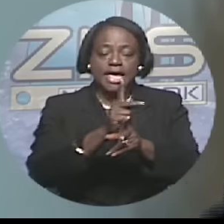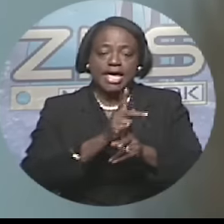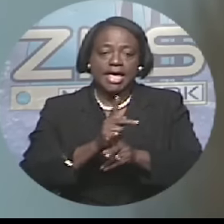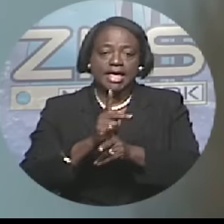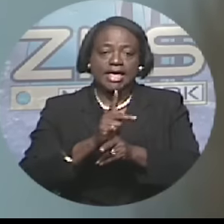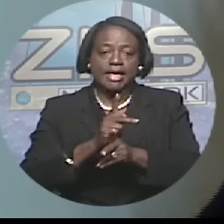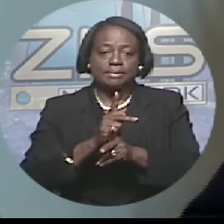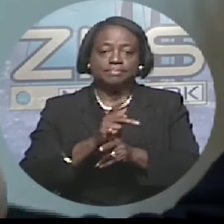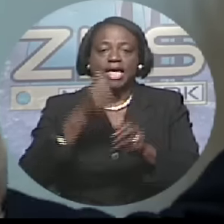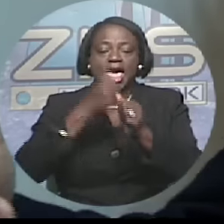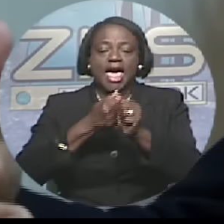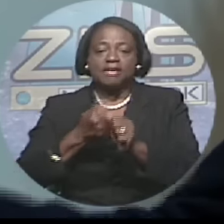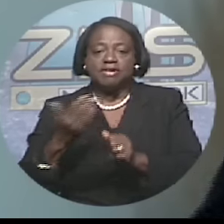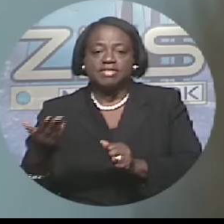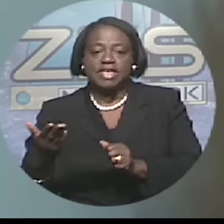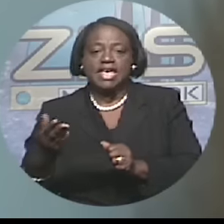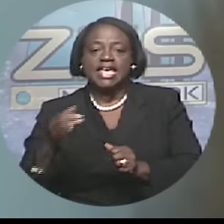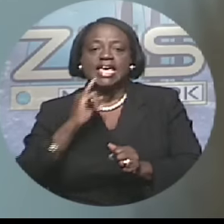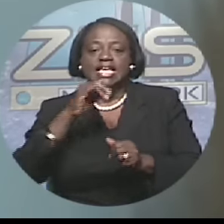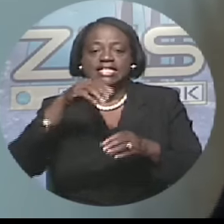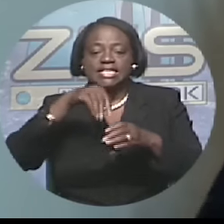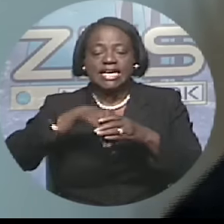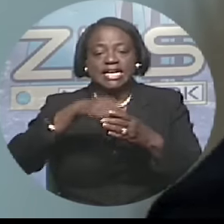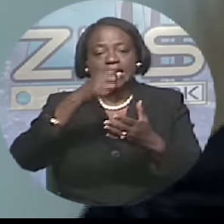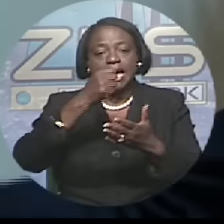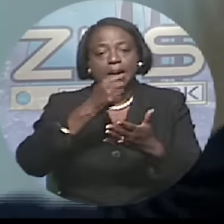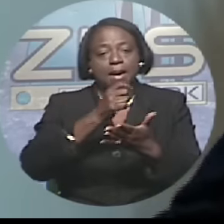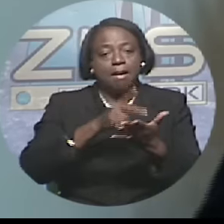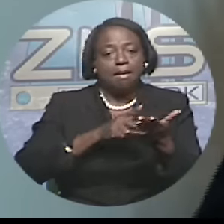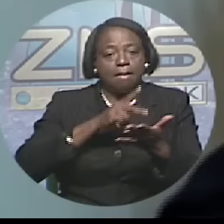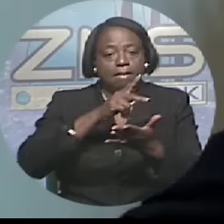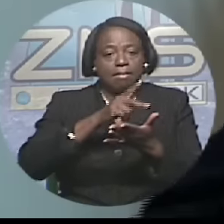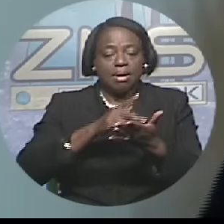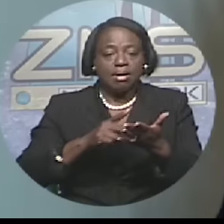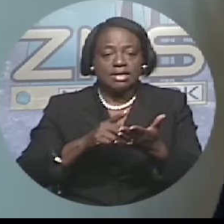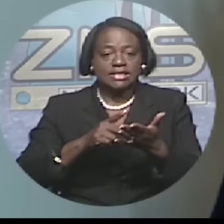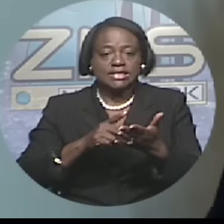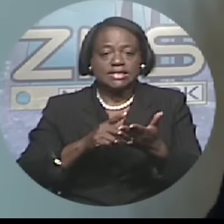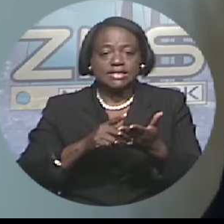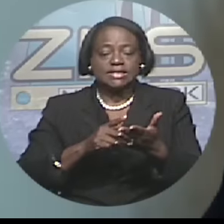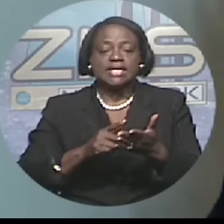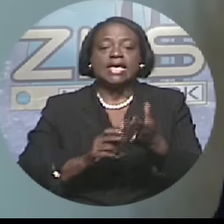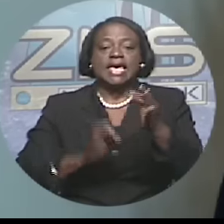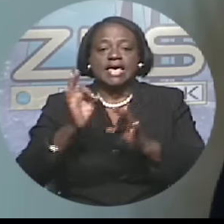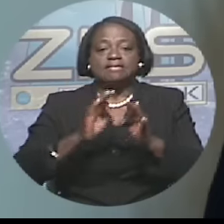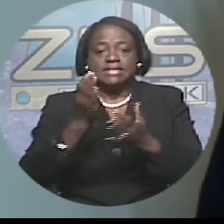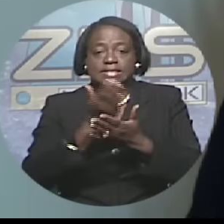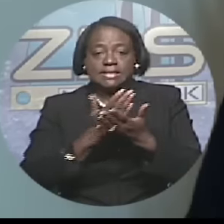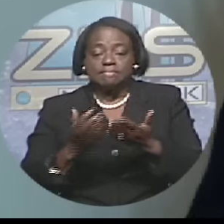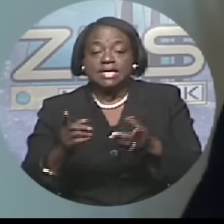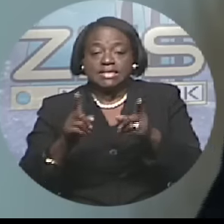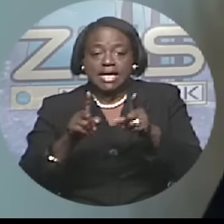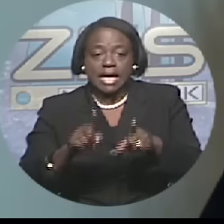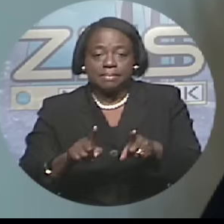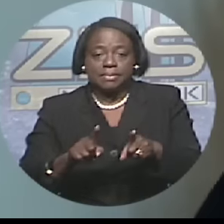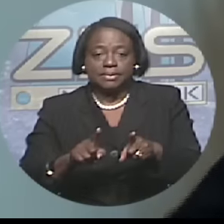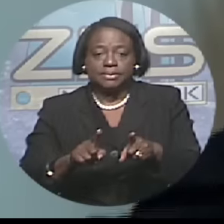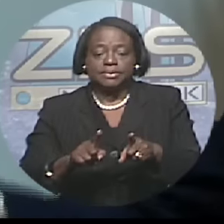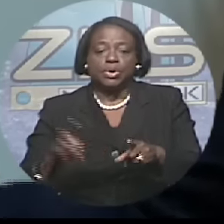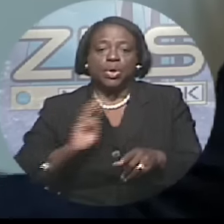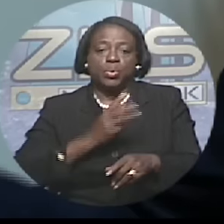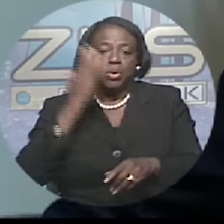is in phases, if something is untoward, then we're going to be able to try to cover that person by creating a fund that will do